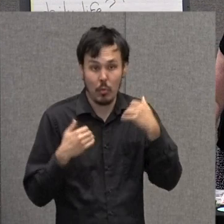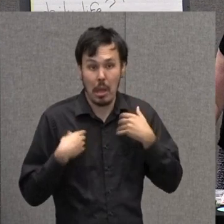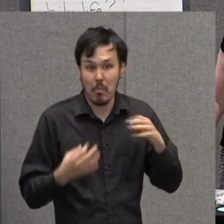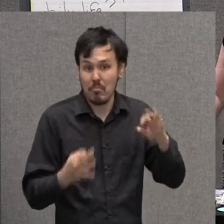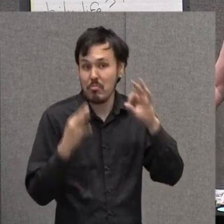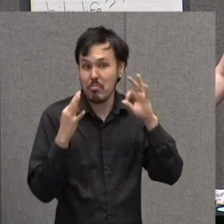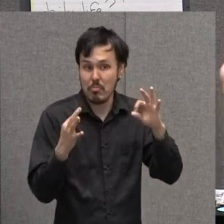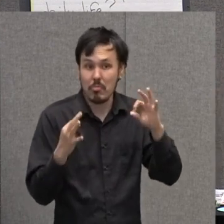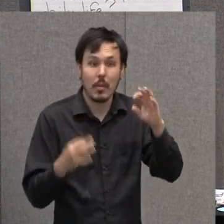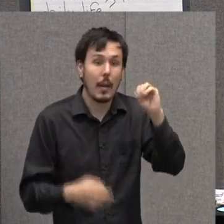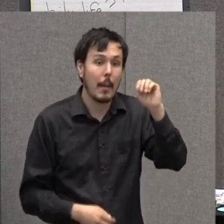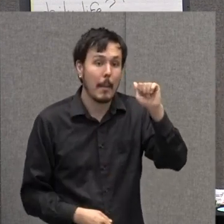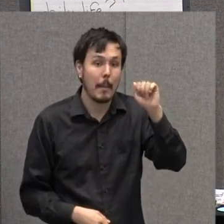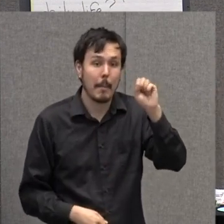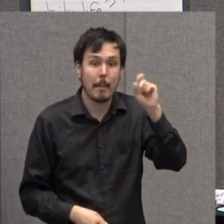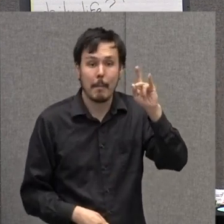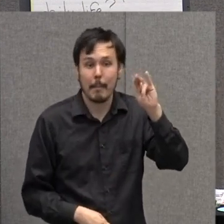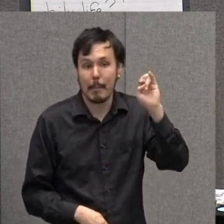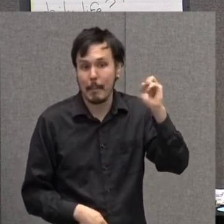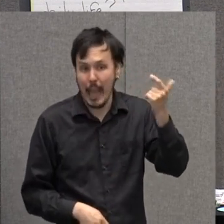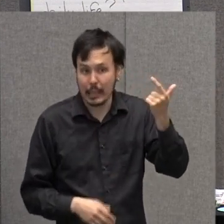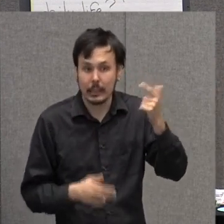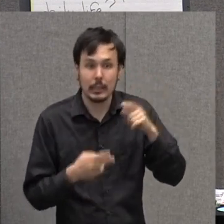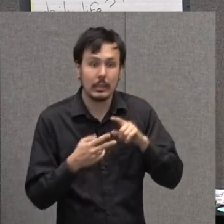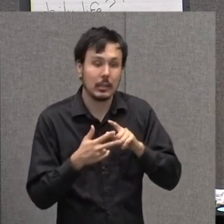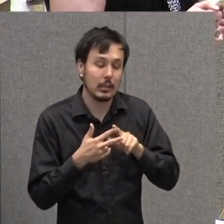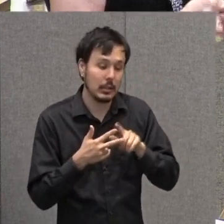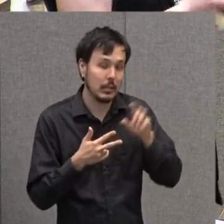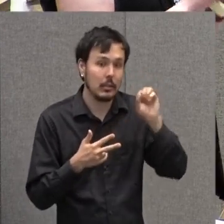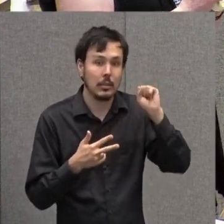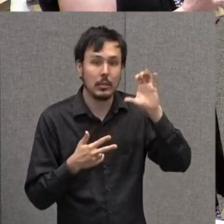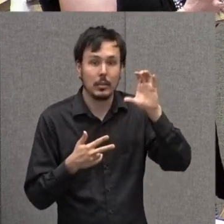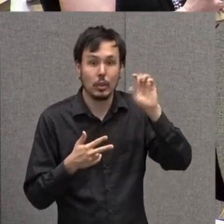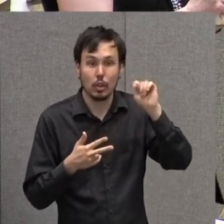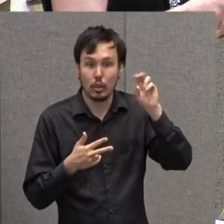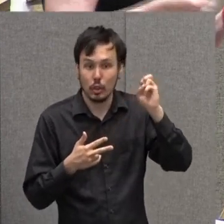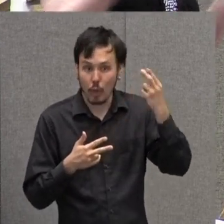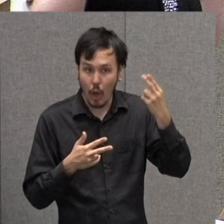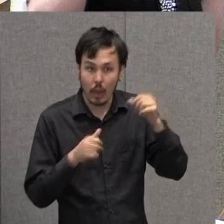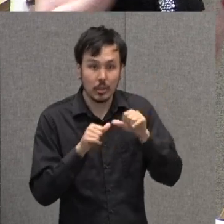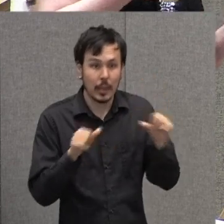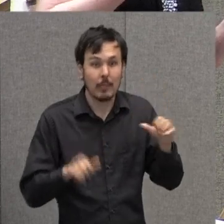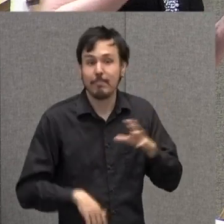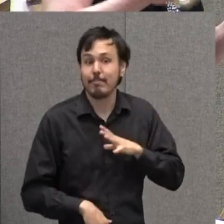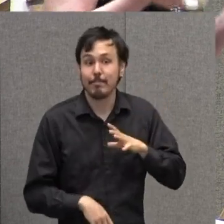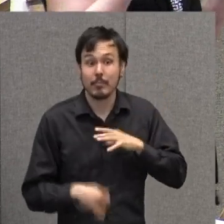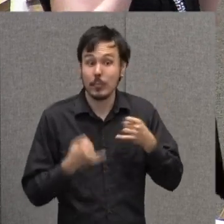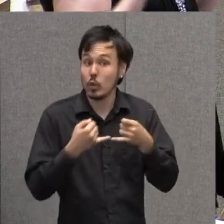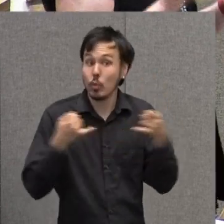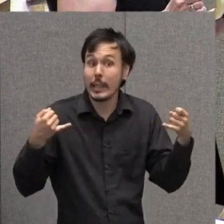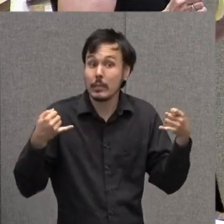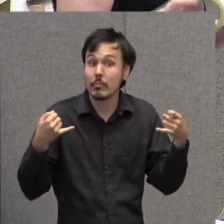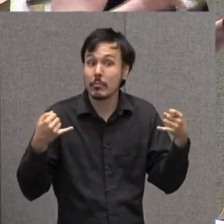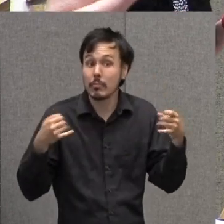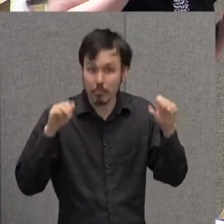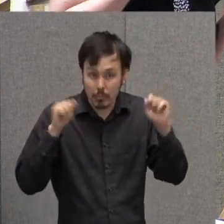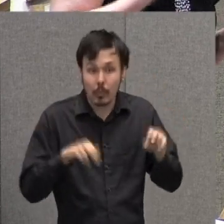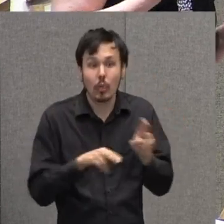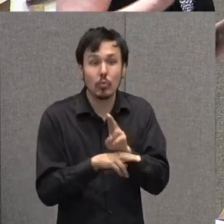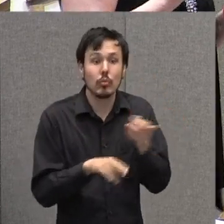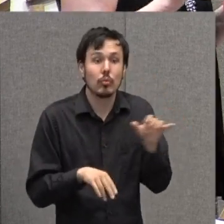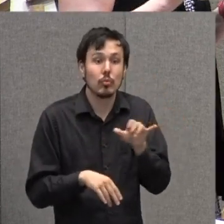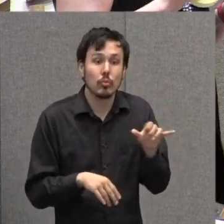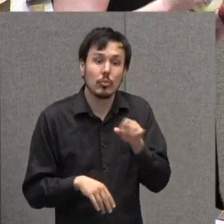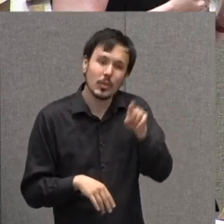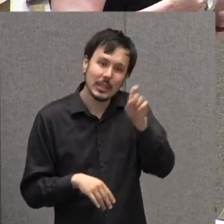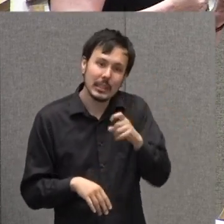have masking tape handy, you can use that. If all you have is string, you can use that too. You